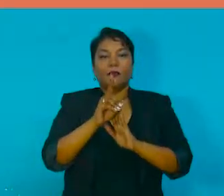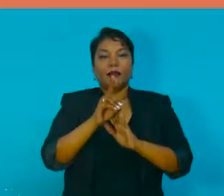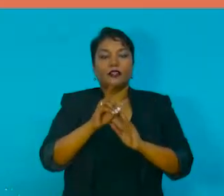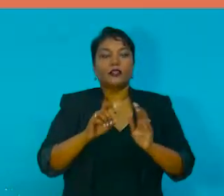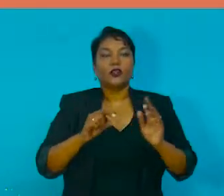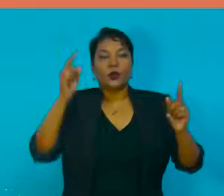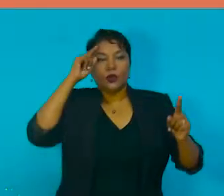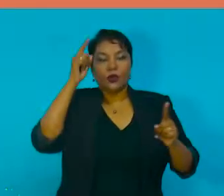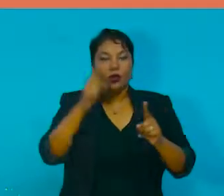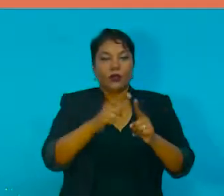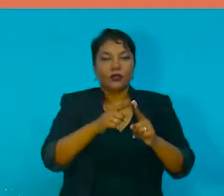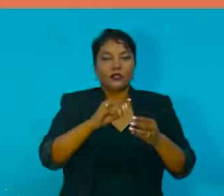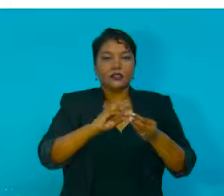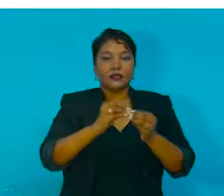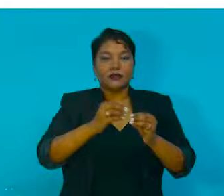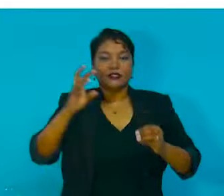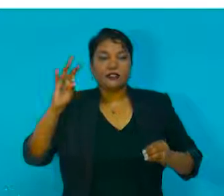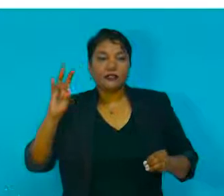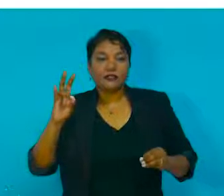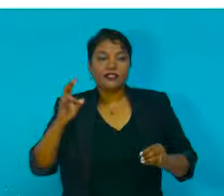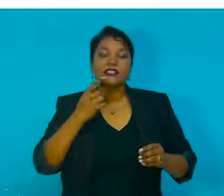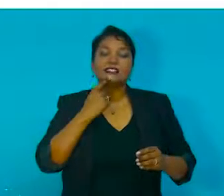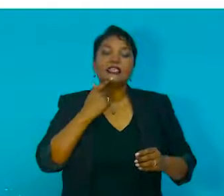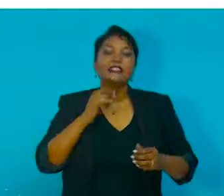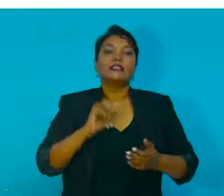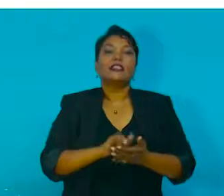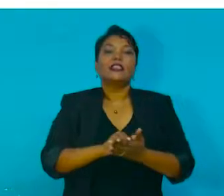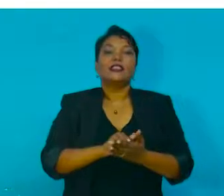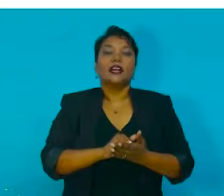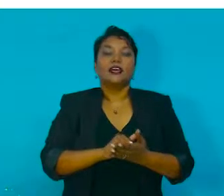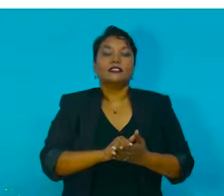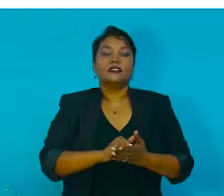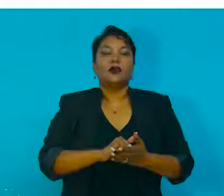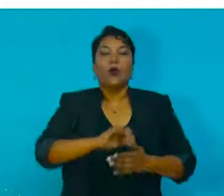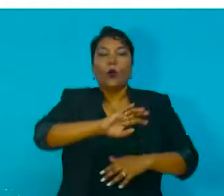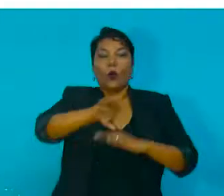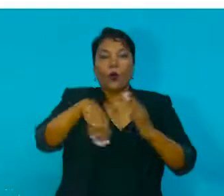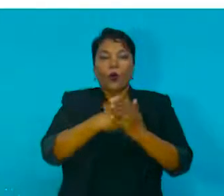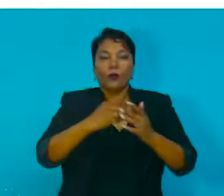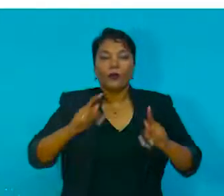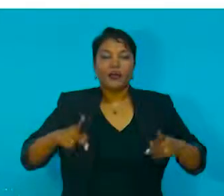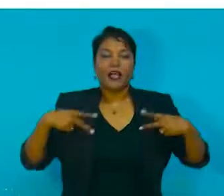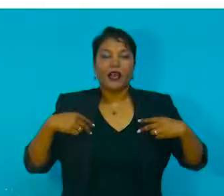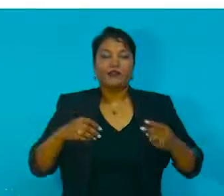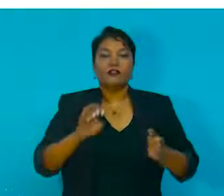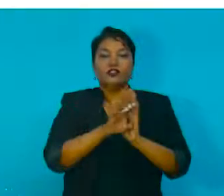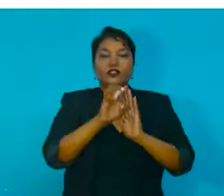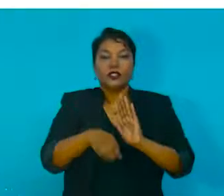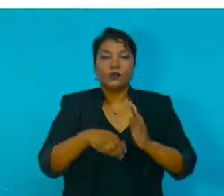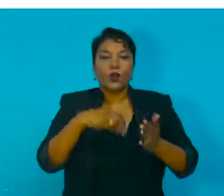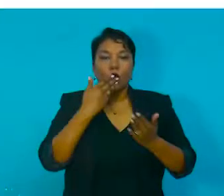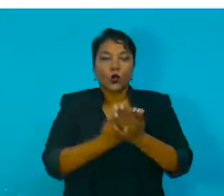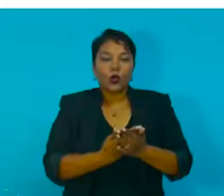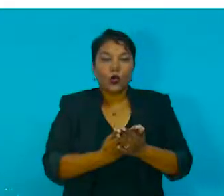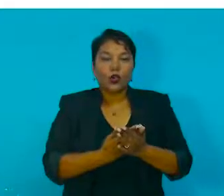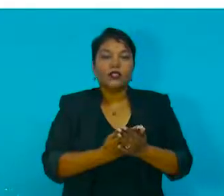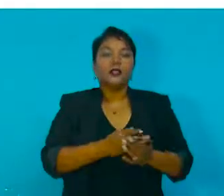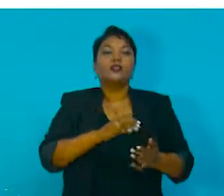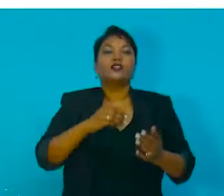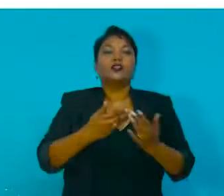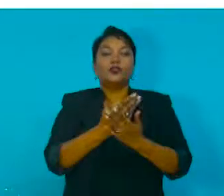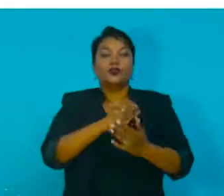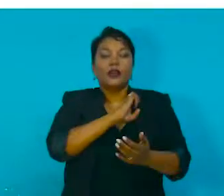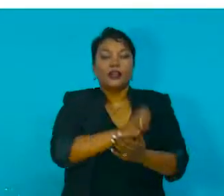United Nations. SDG 7 seeks to ensure access to affordable, reliable, sustainable, and